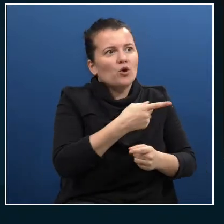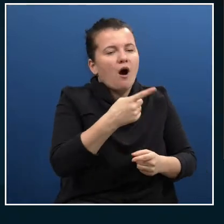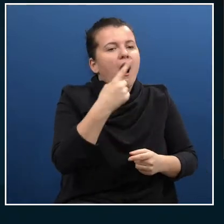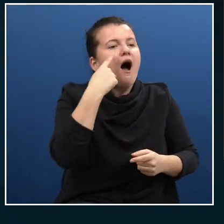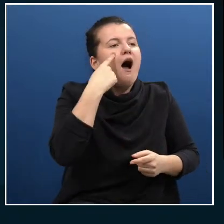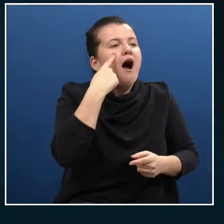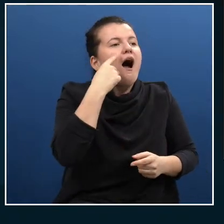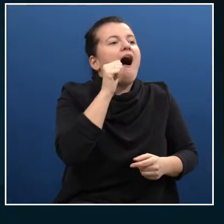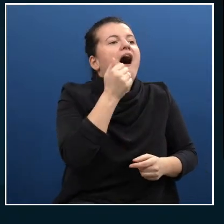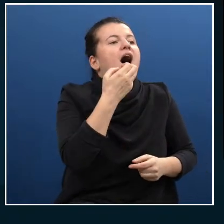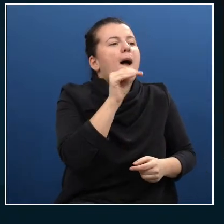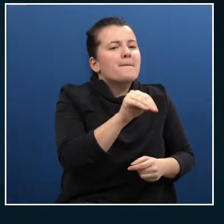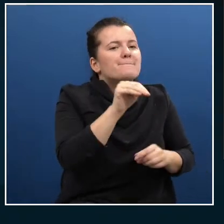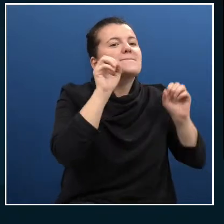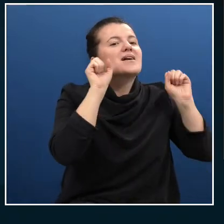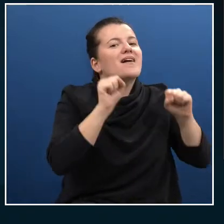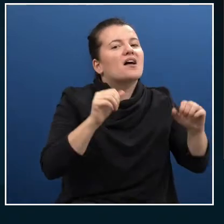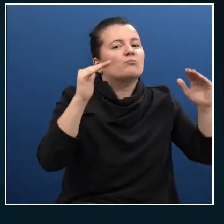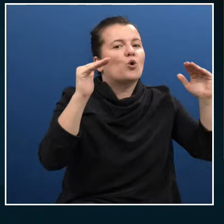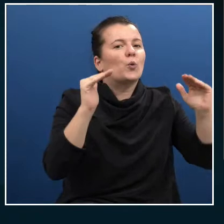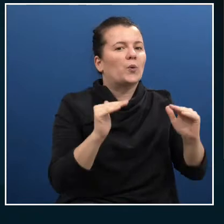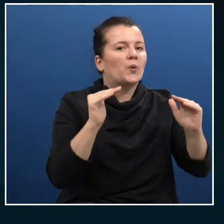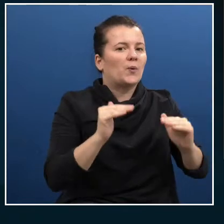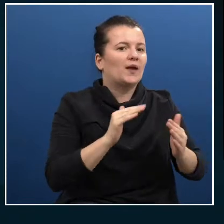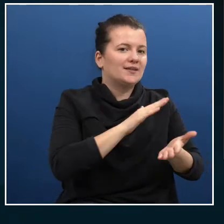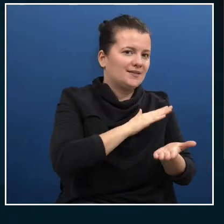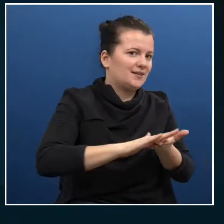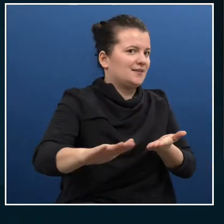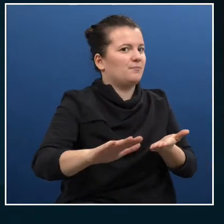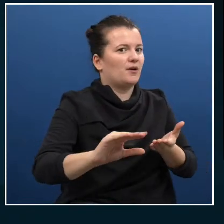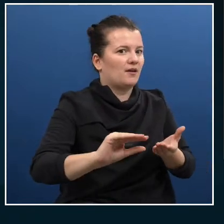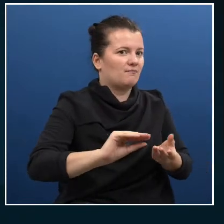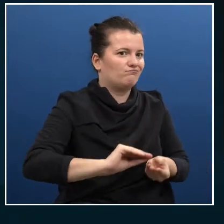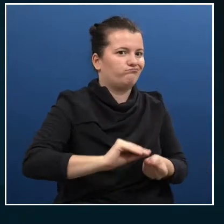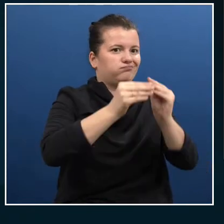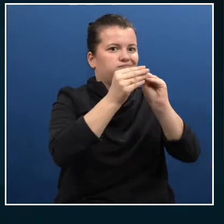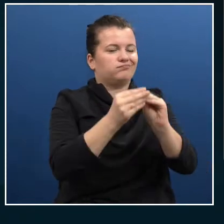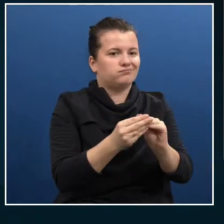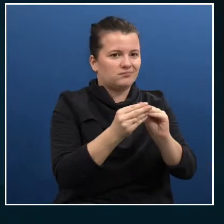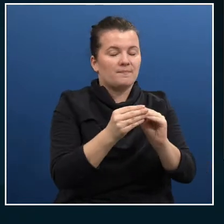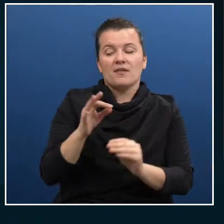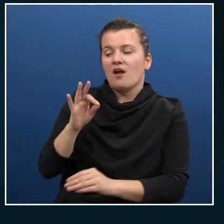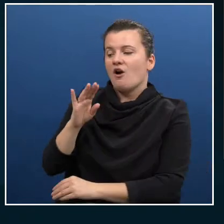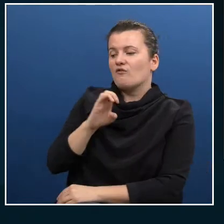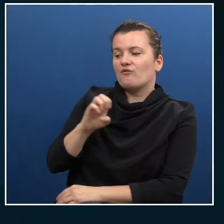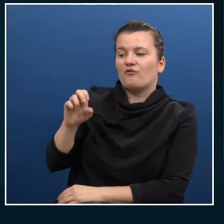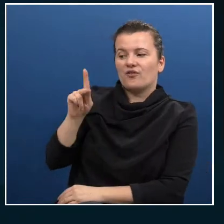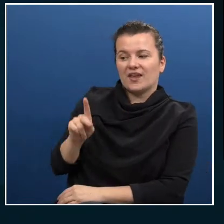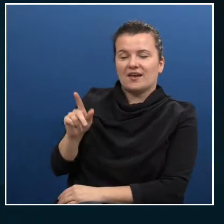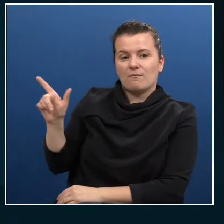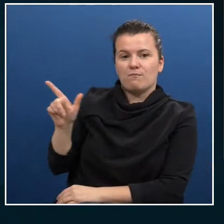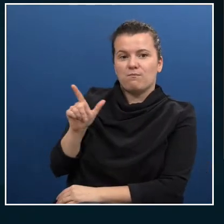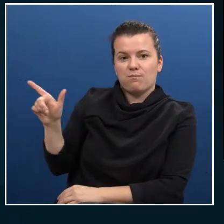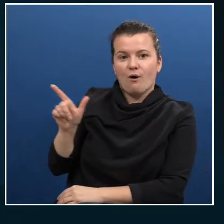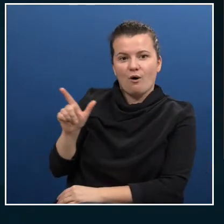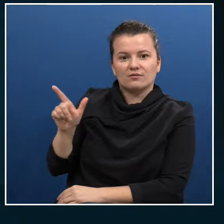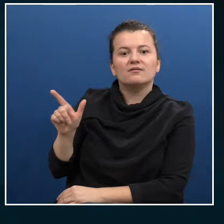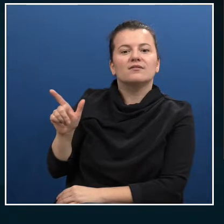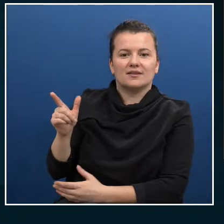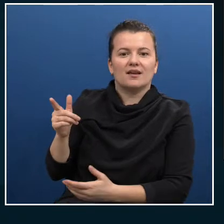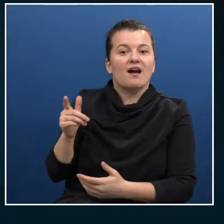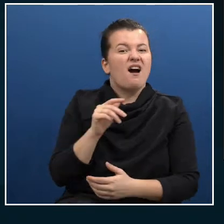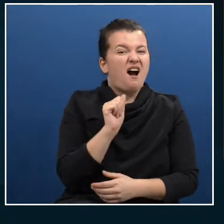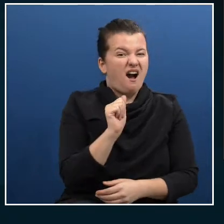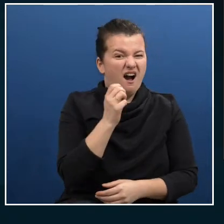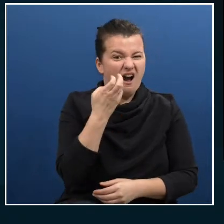ARM templates, because both me and Freek are kind of convinced that the ARM templates will not